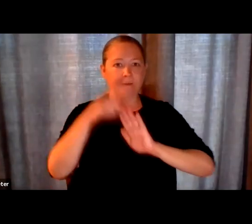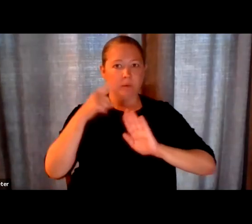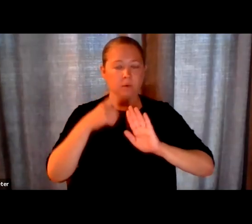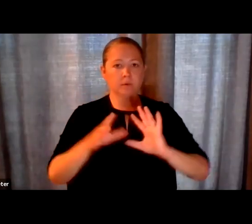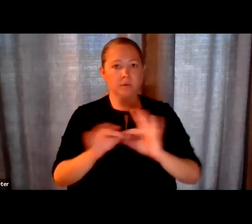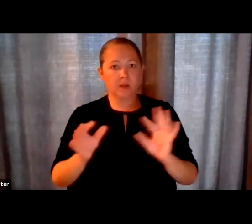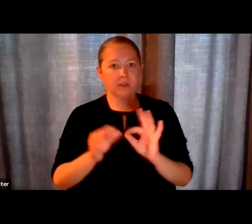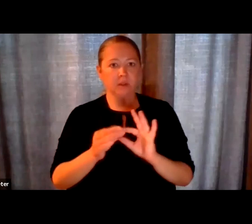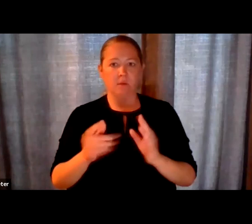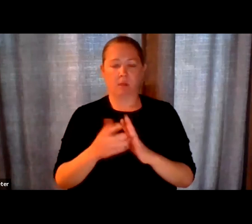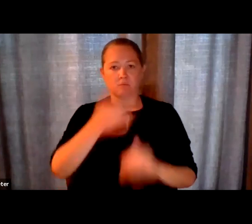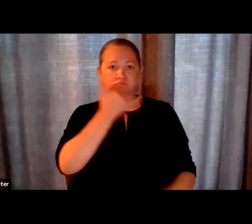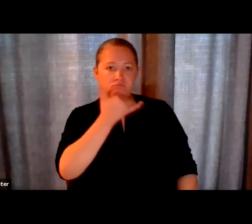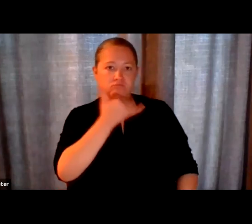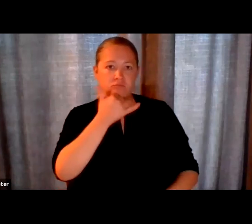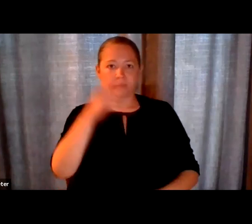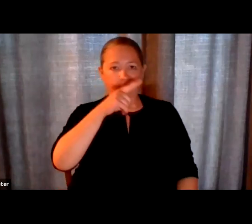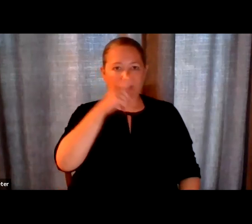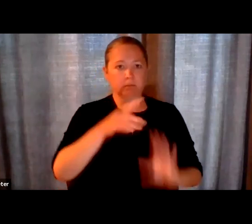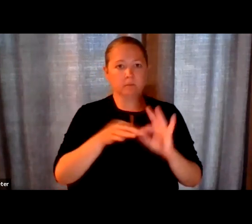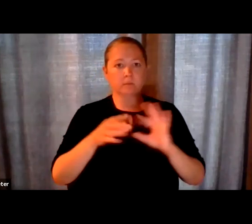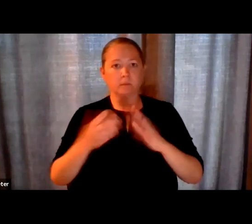through the Supreme Court.